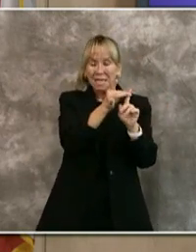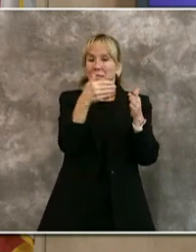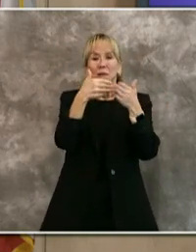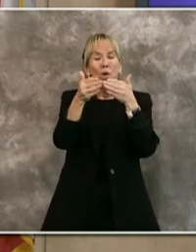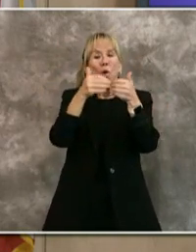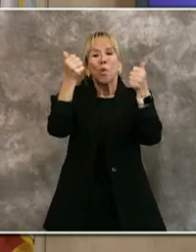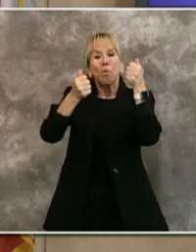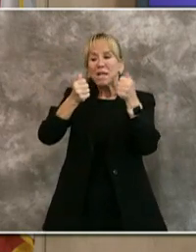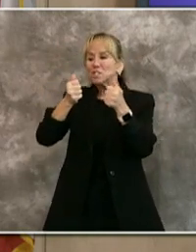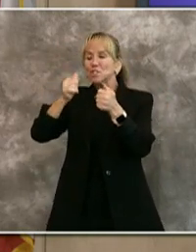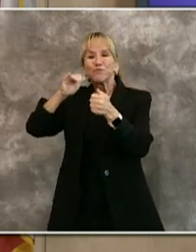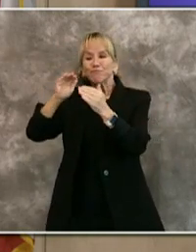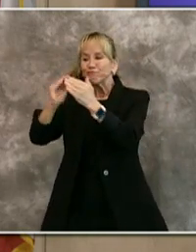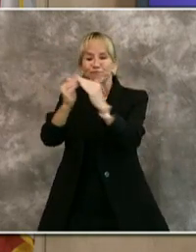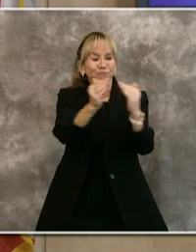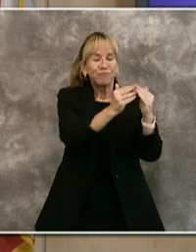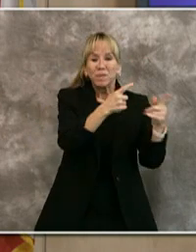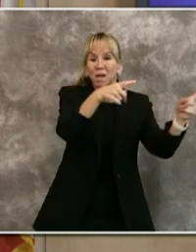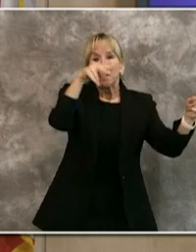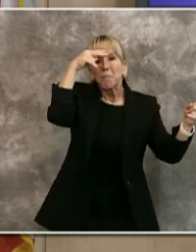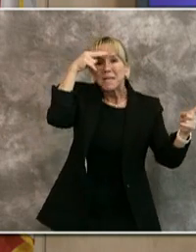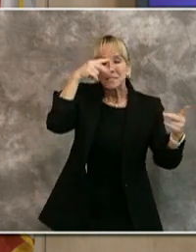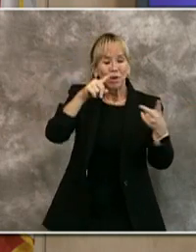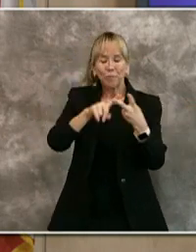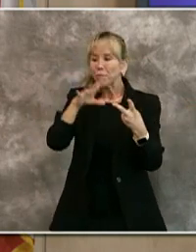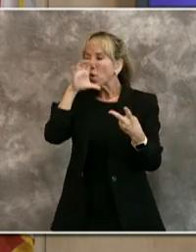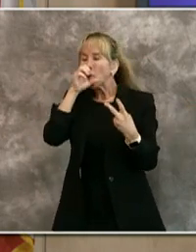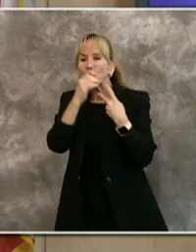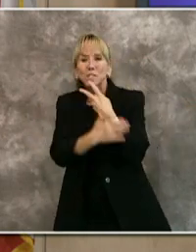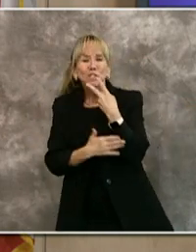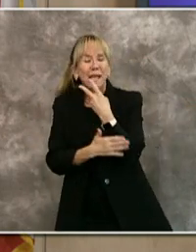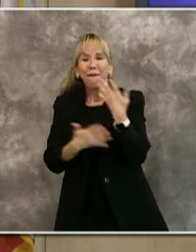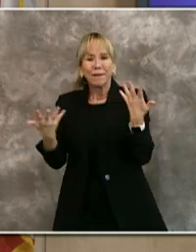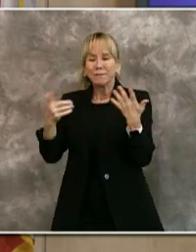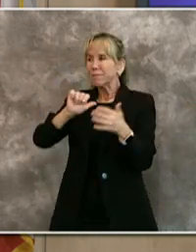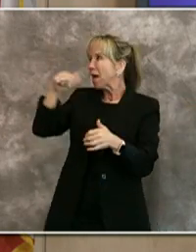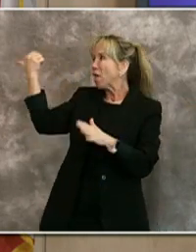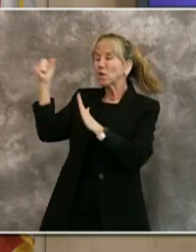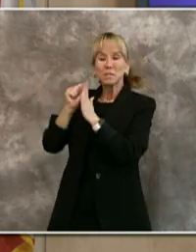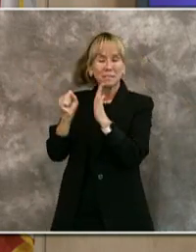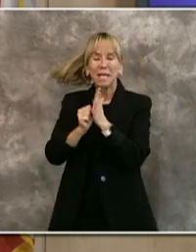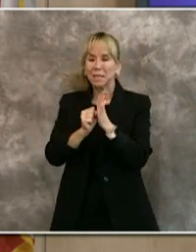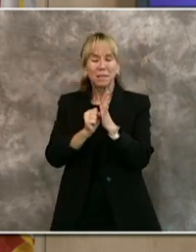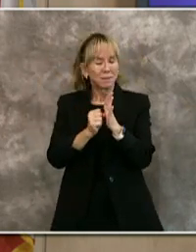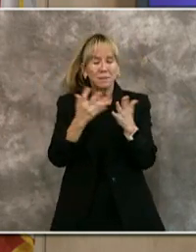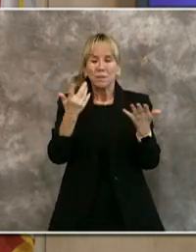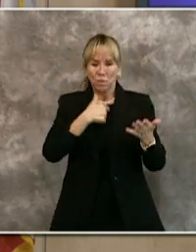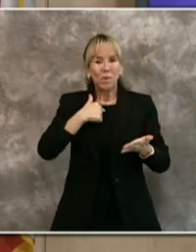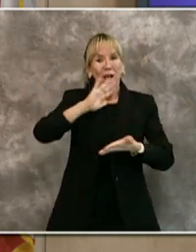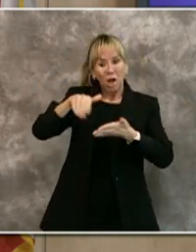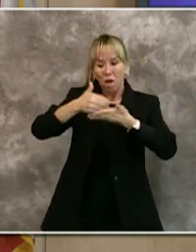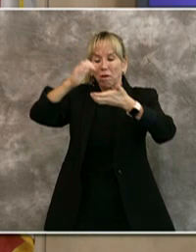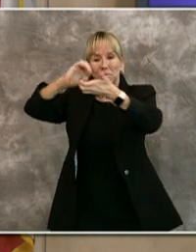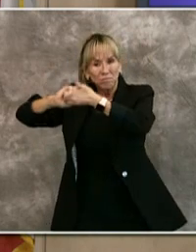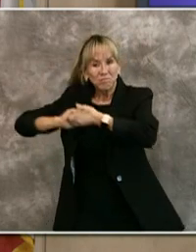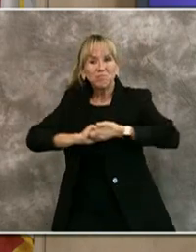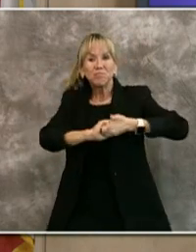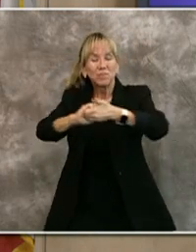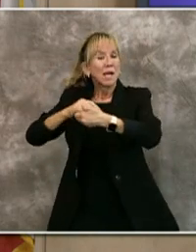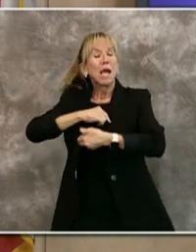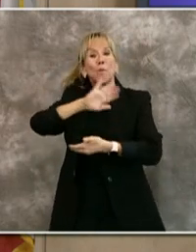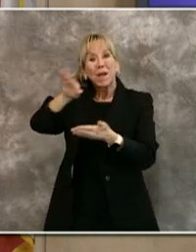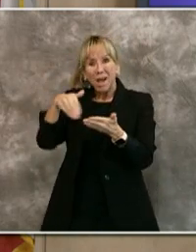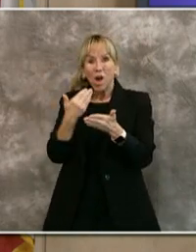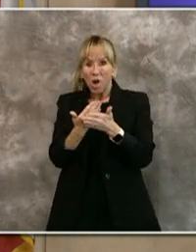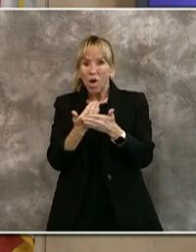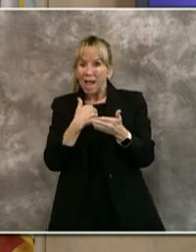it's Mexico, whether it's Orange County, whether it's another state, and we each have pieces of the pie that we need to put together to